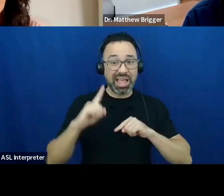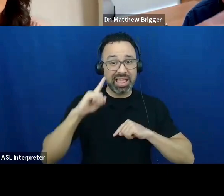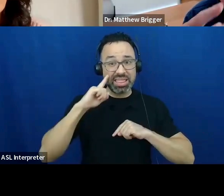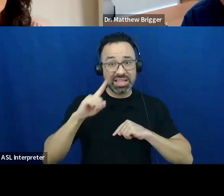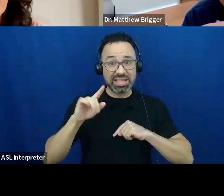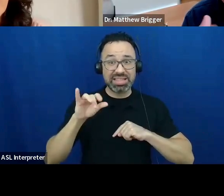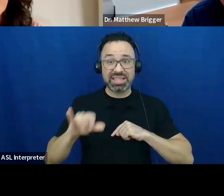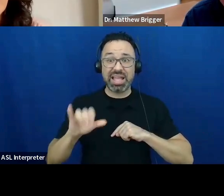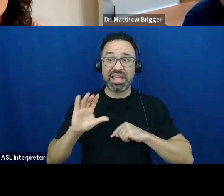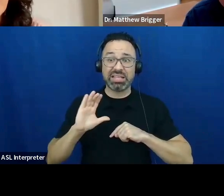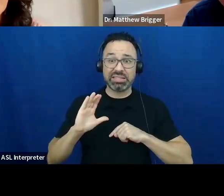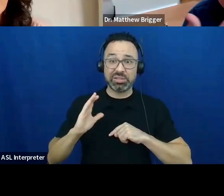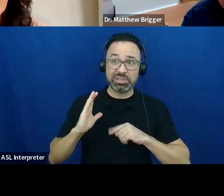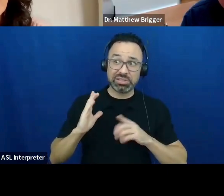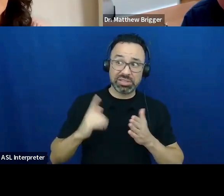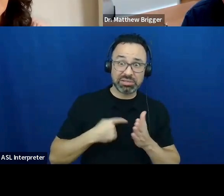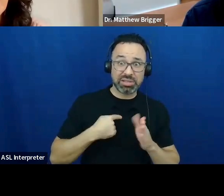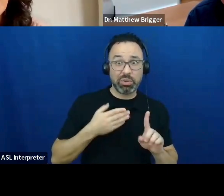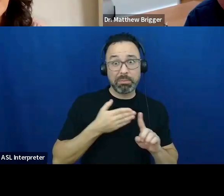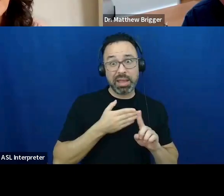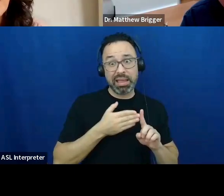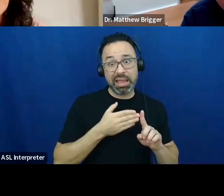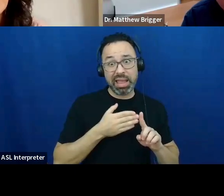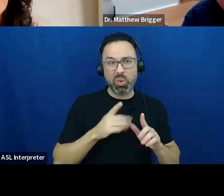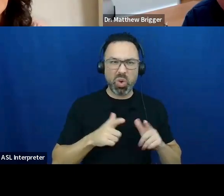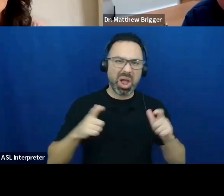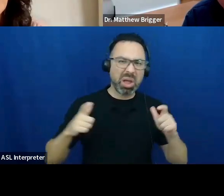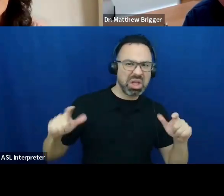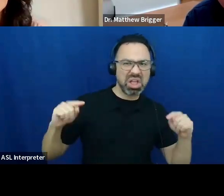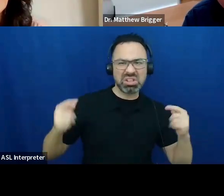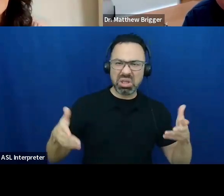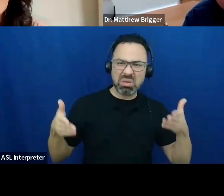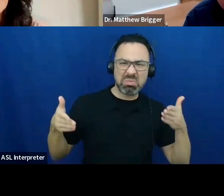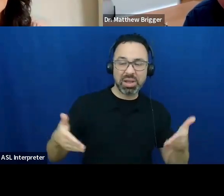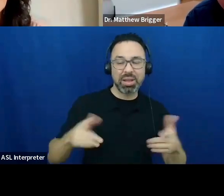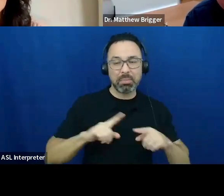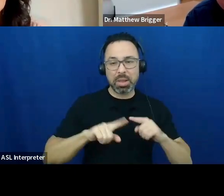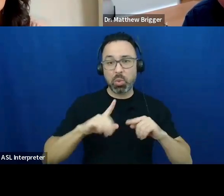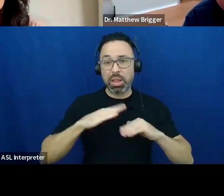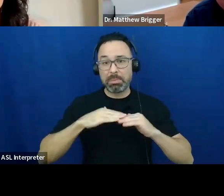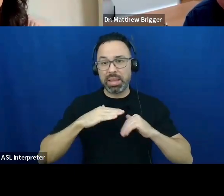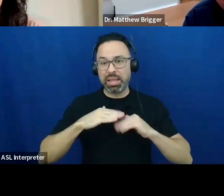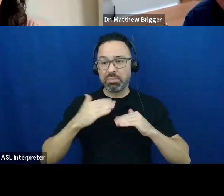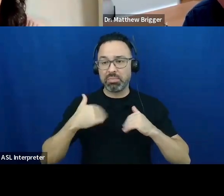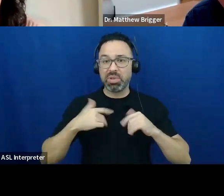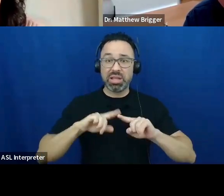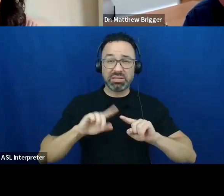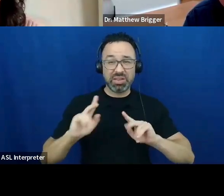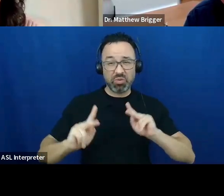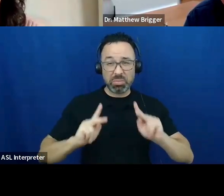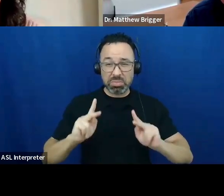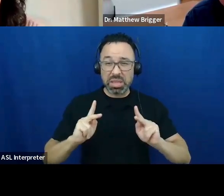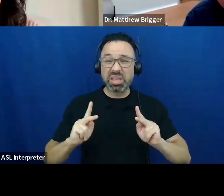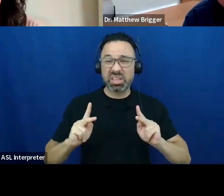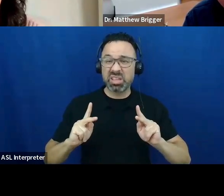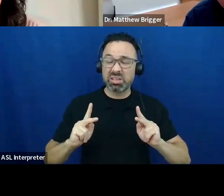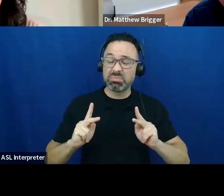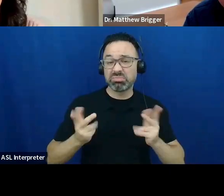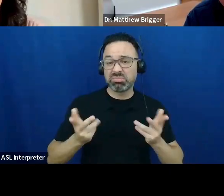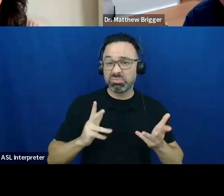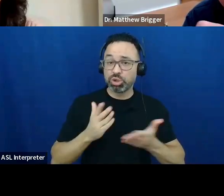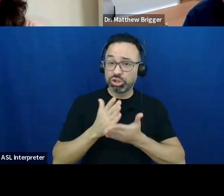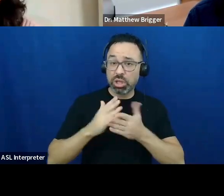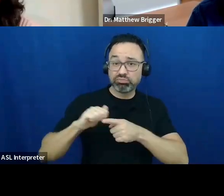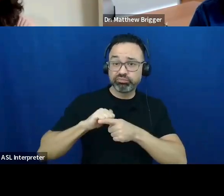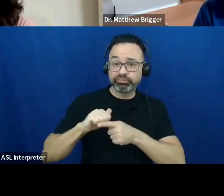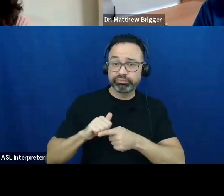where our bias is obviously to have a big, large team with everybody there. But I think at a minimum, you need to have the different people who have been some degree of